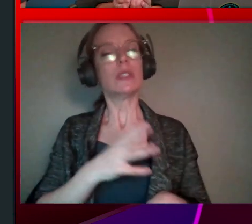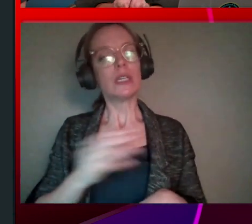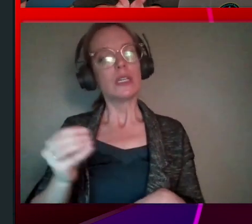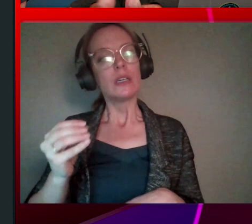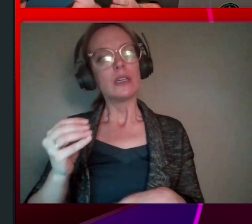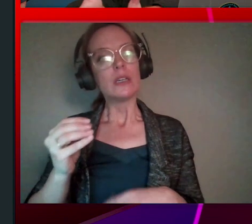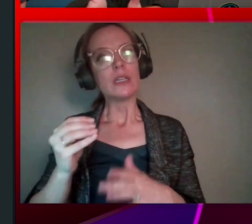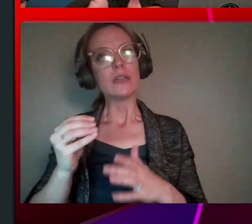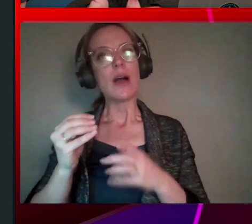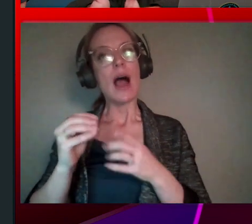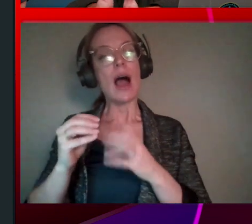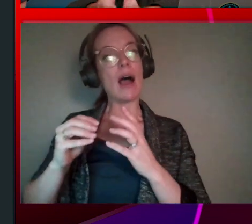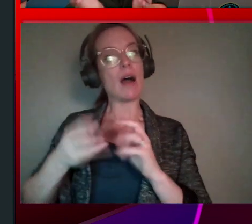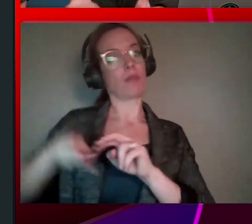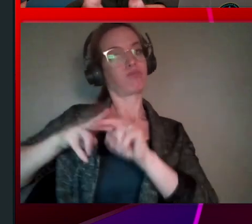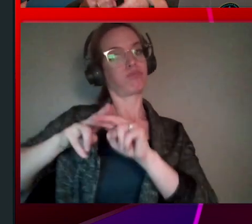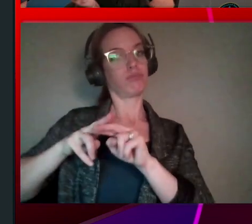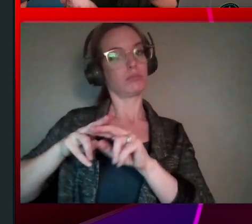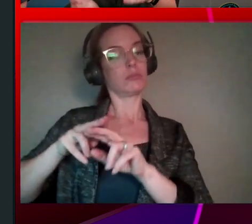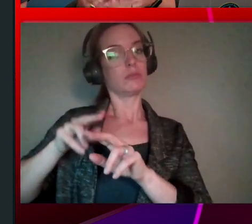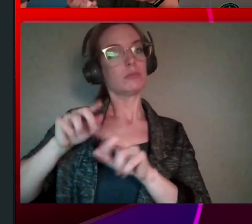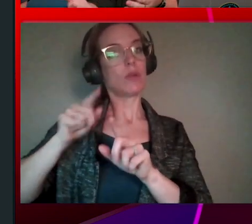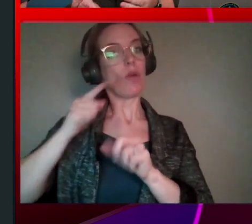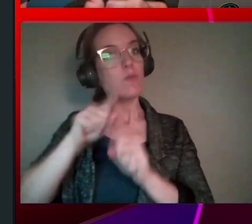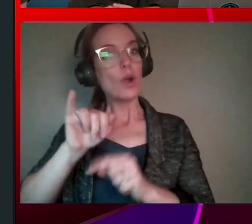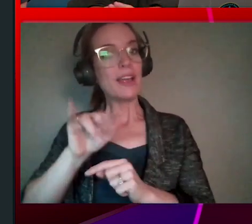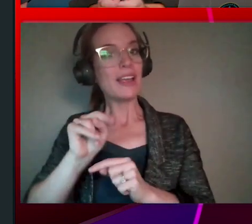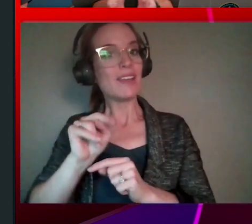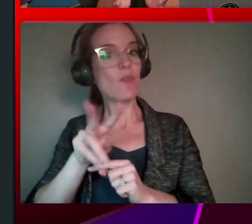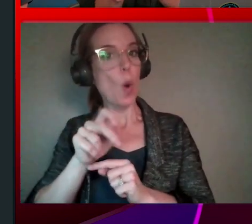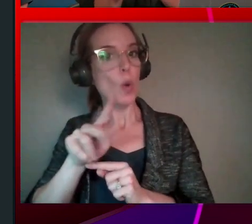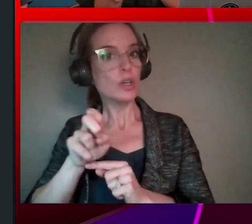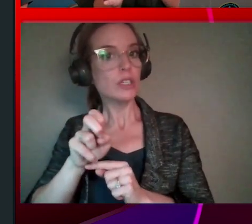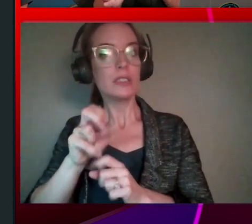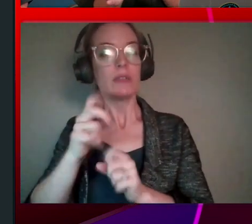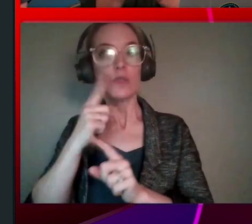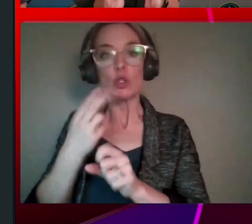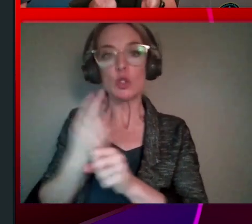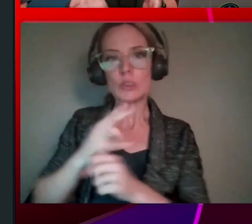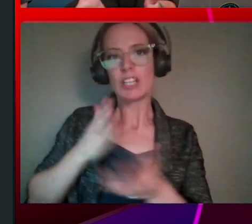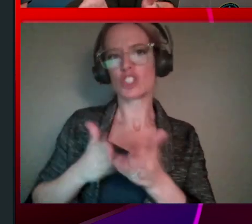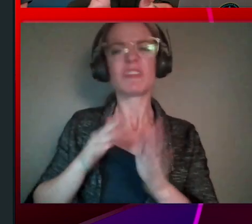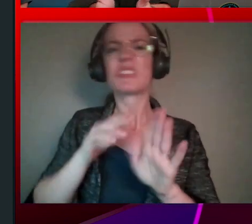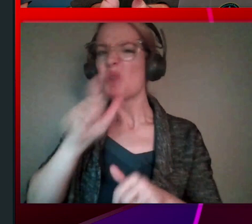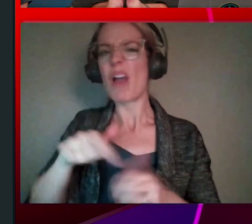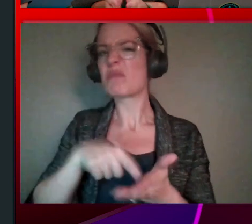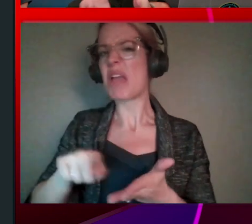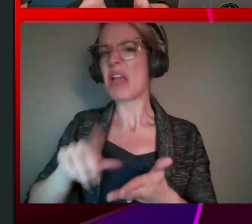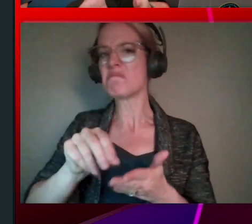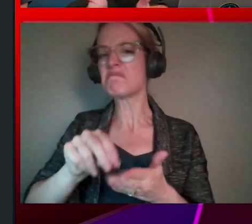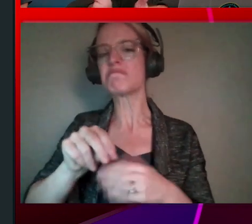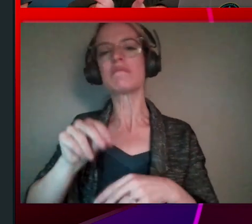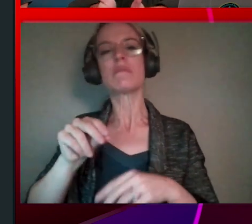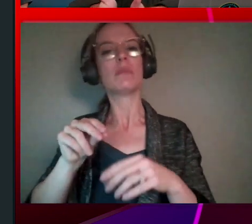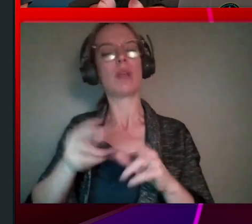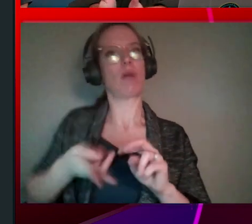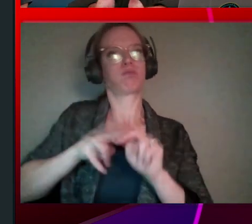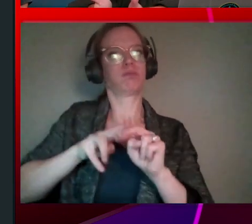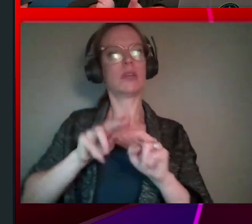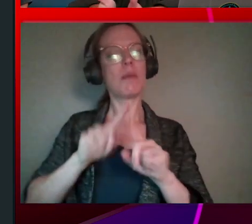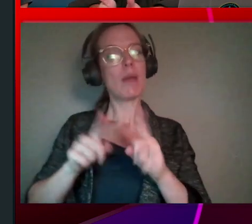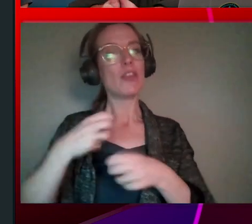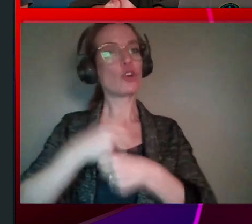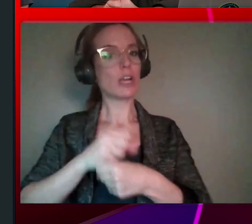the invoke path for kind of using the service. But the creation of those snapshots is charged at the